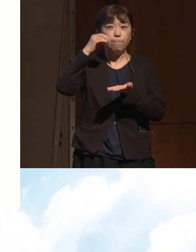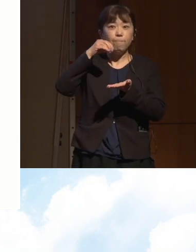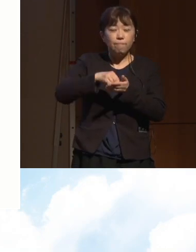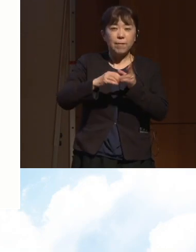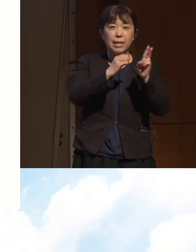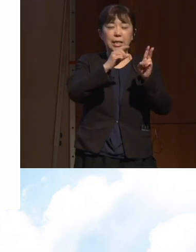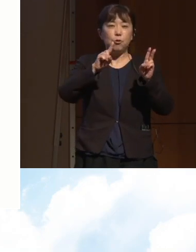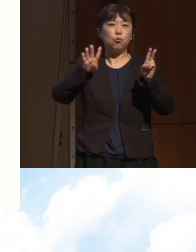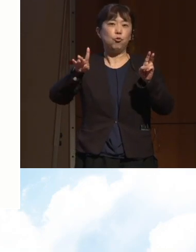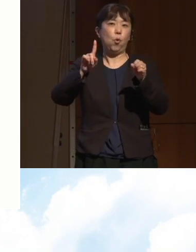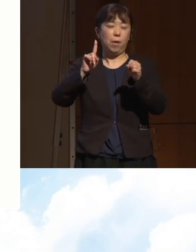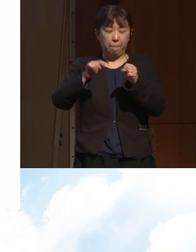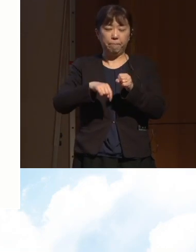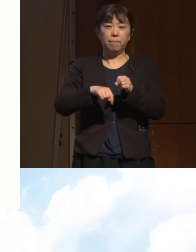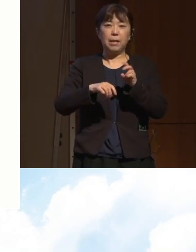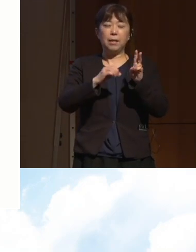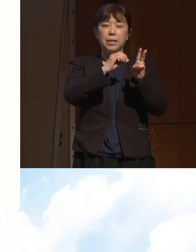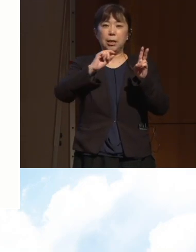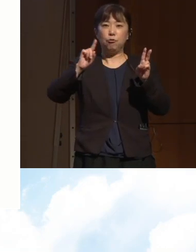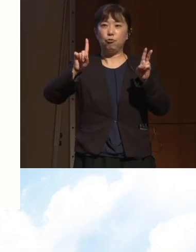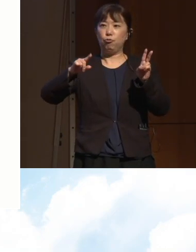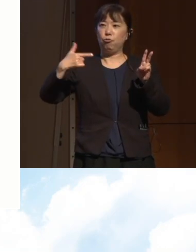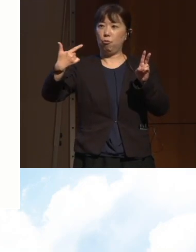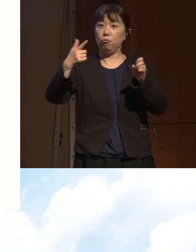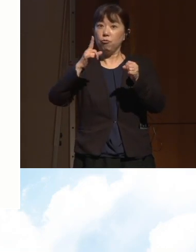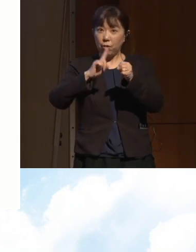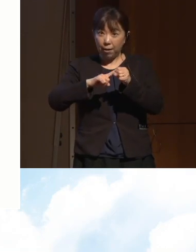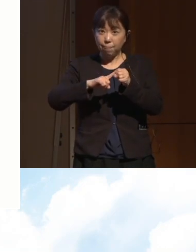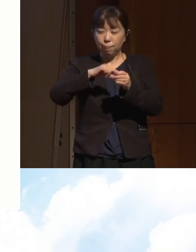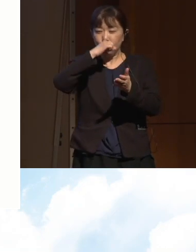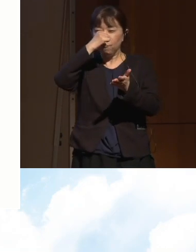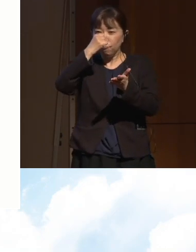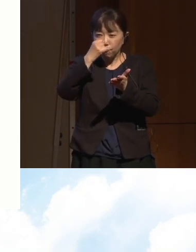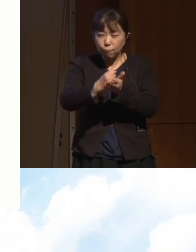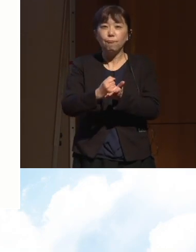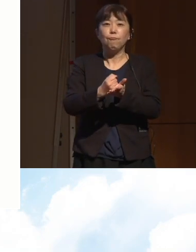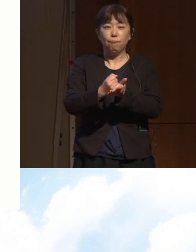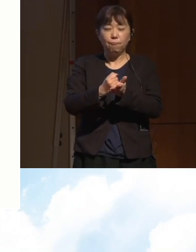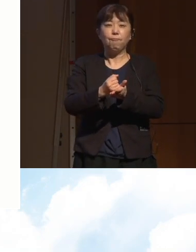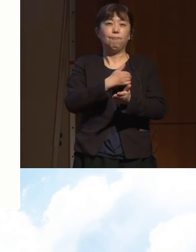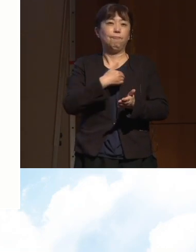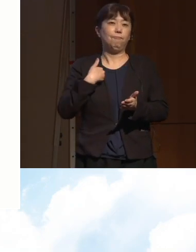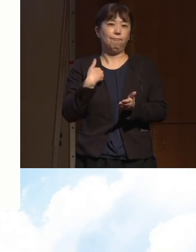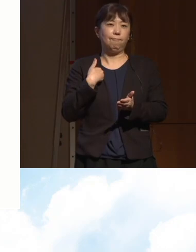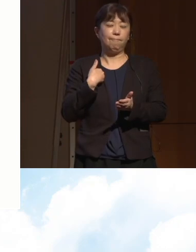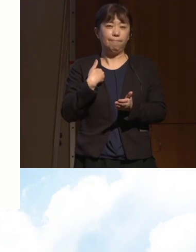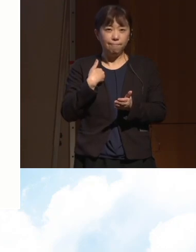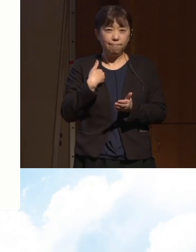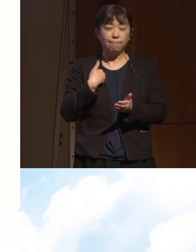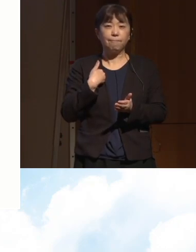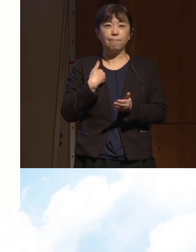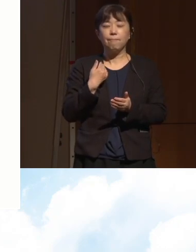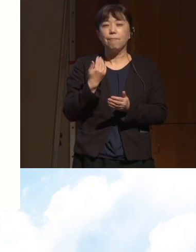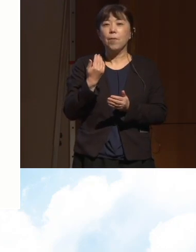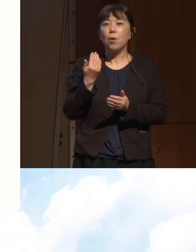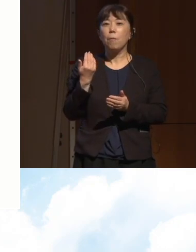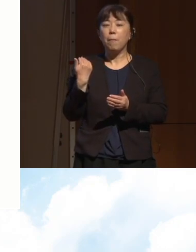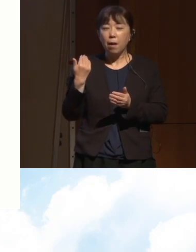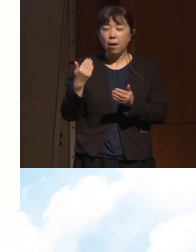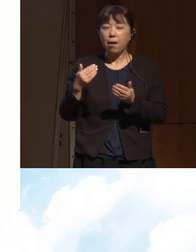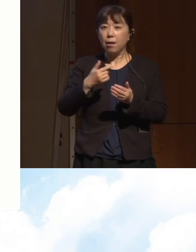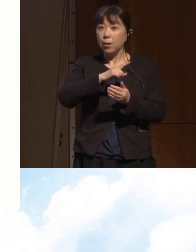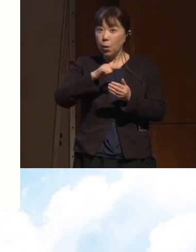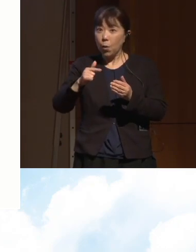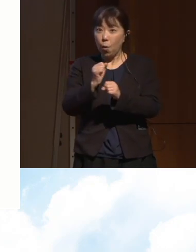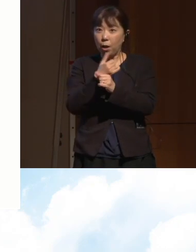2014-2016 outbreak. But the point I'm trying to make here is one that Jeremy and others have made, and that is the need for doing all of this